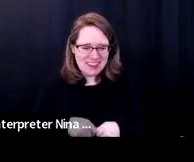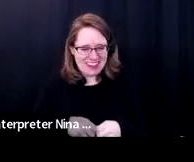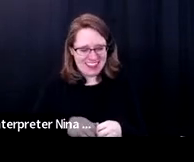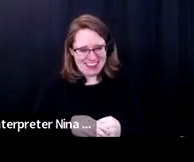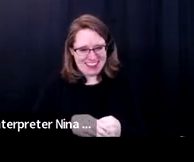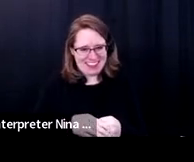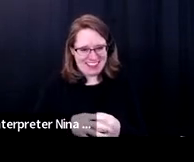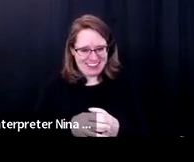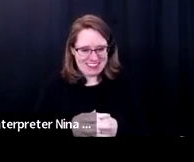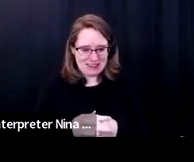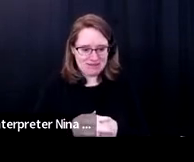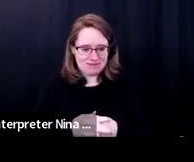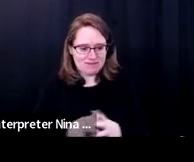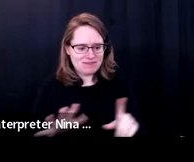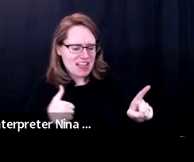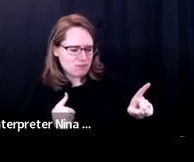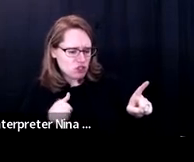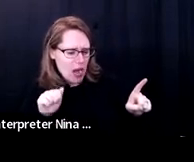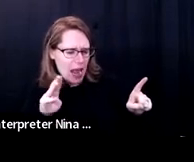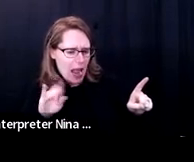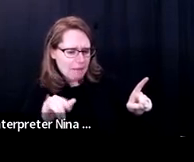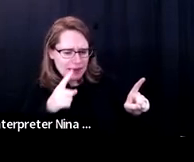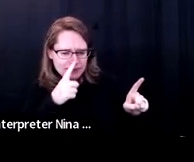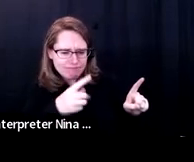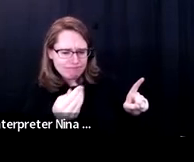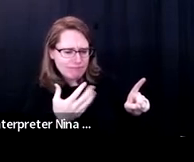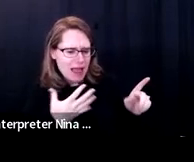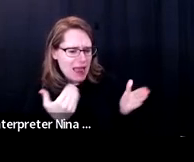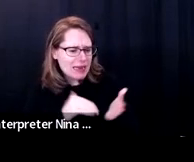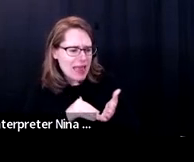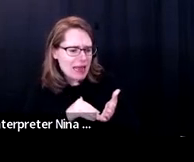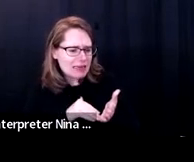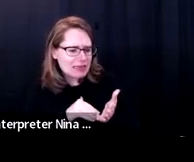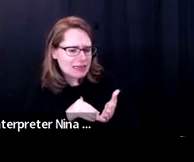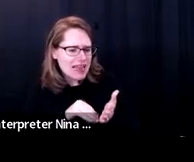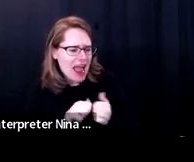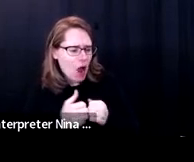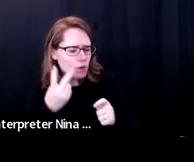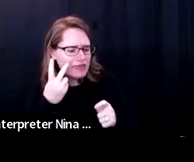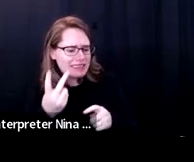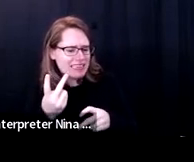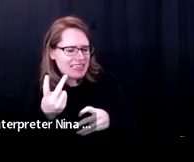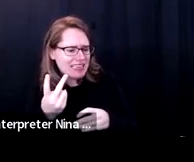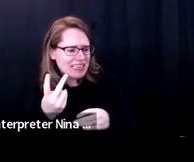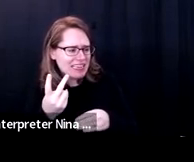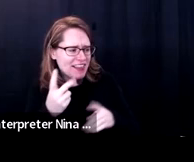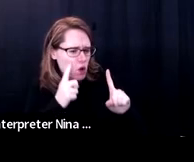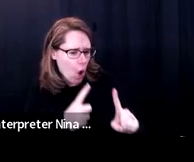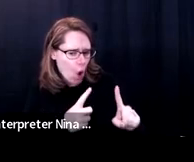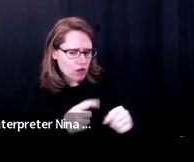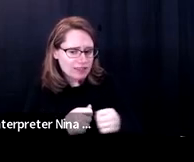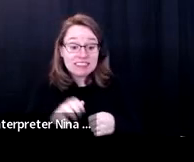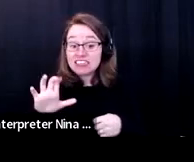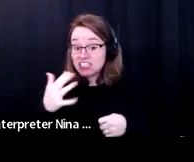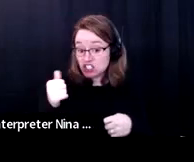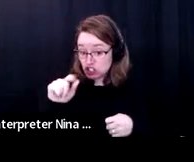notes. And I'm sorry, Amy, could you tell us again how to get to what you're reading? Absolutely. So if you go into the chat, I just